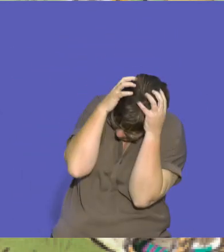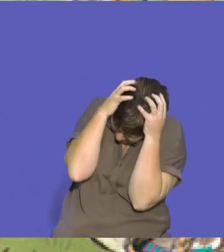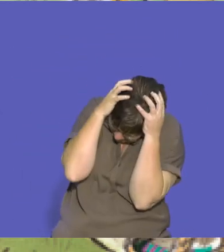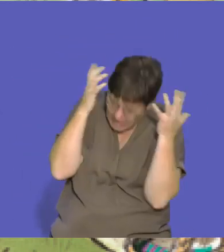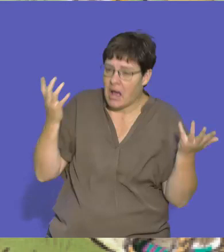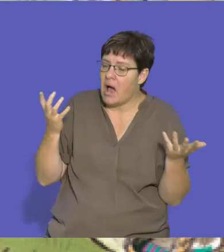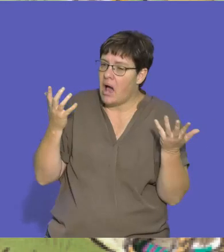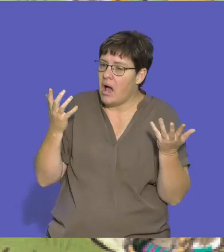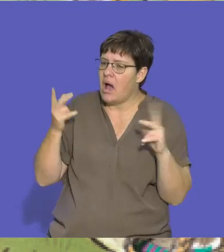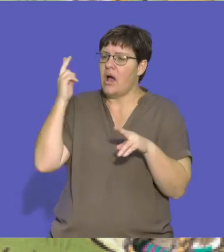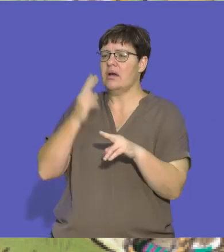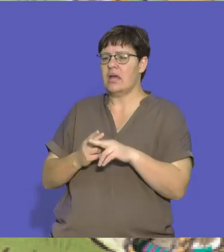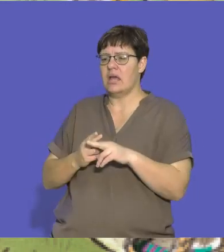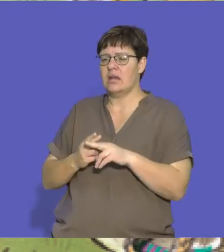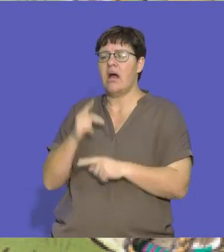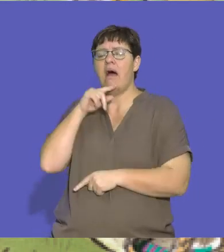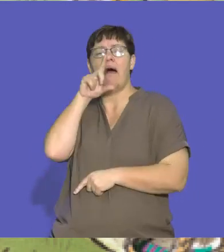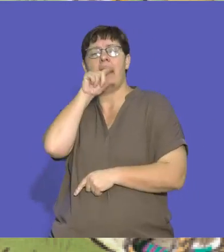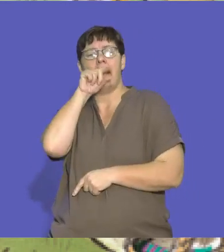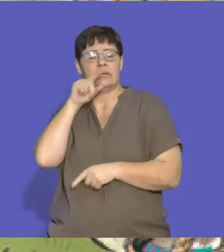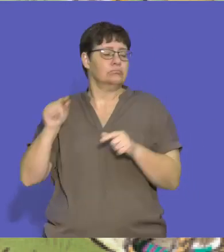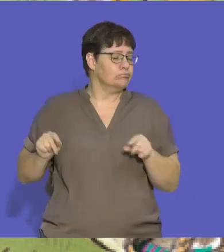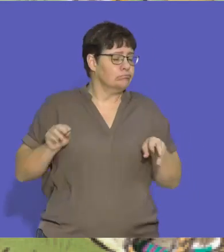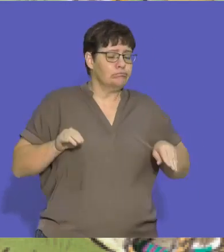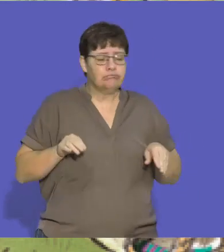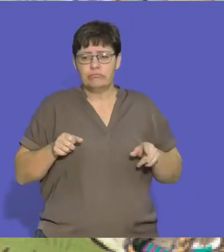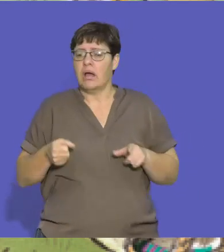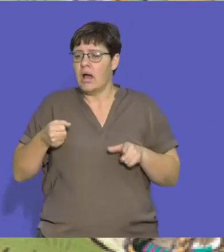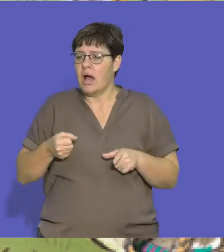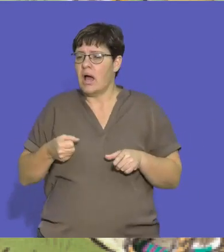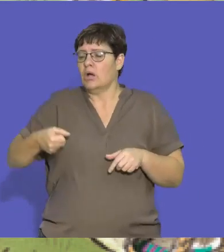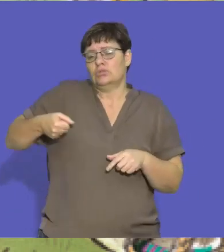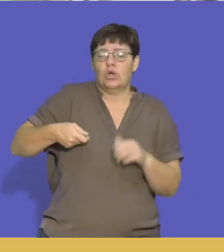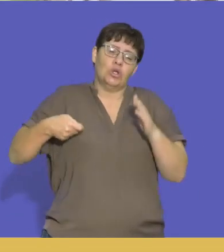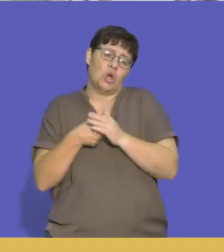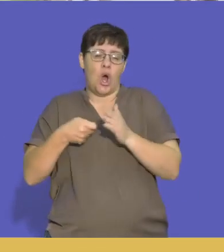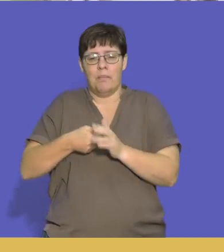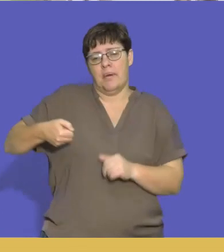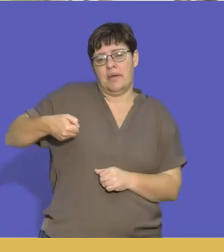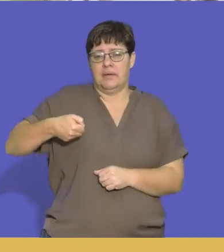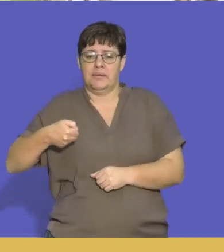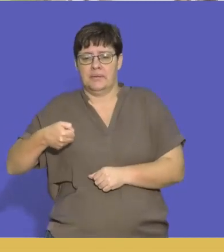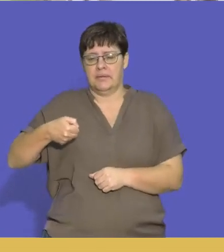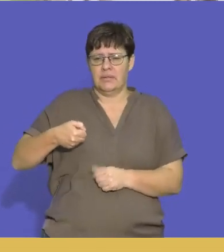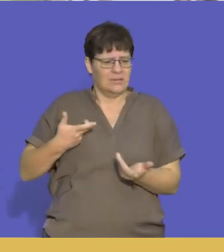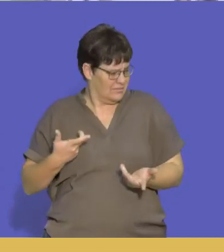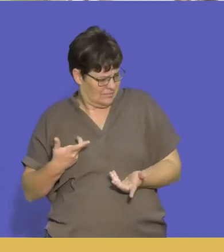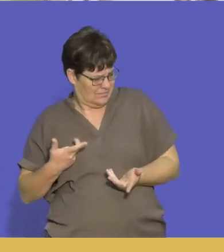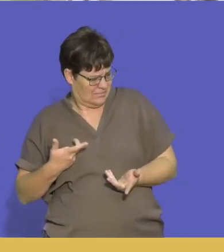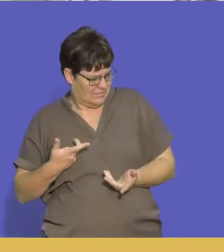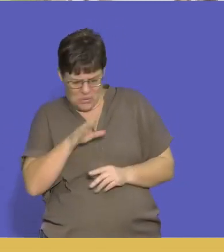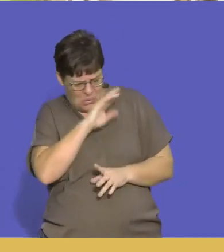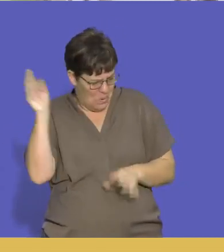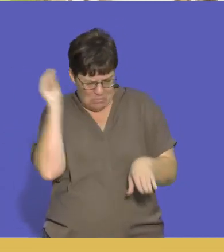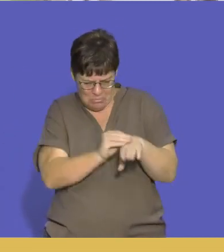heads. Just then, Mrs. Hen came down the path carrying a shopping basket. What in the world